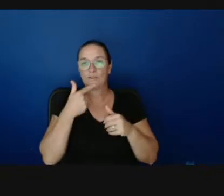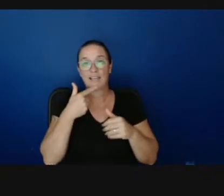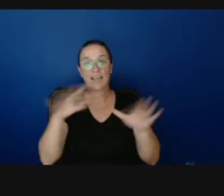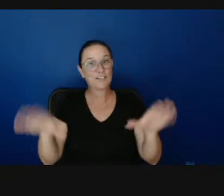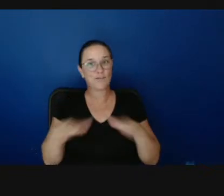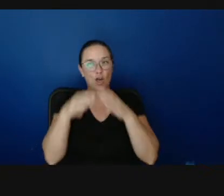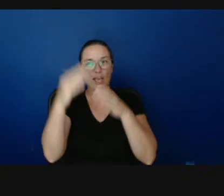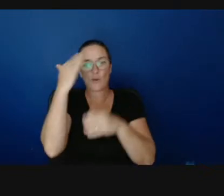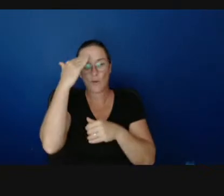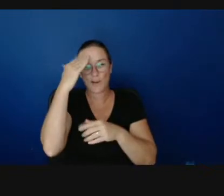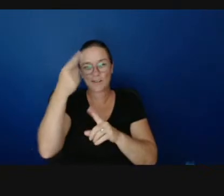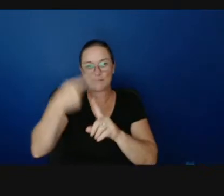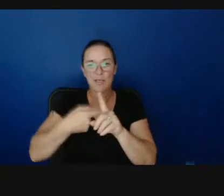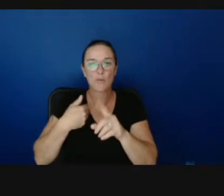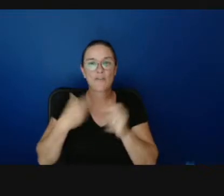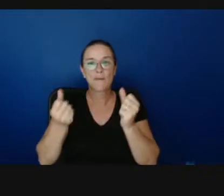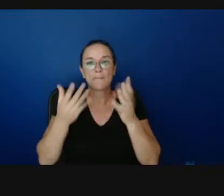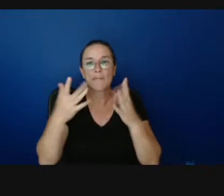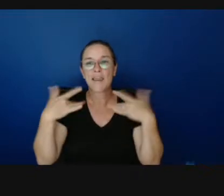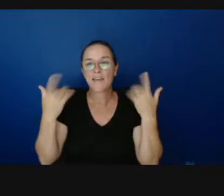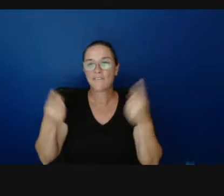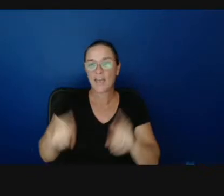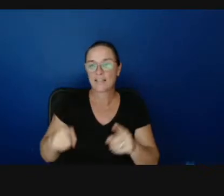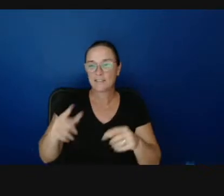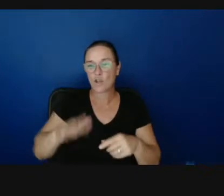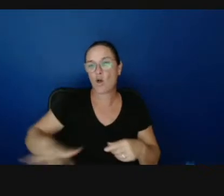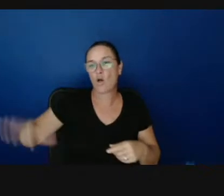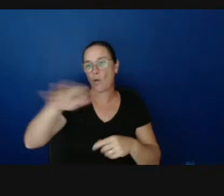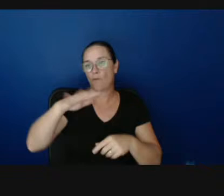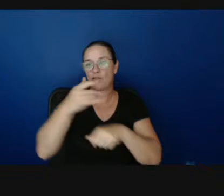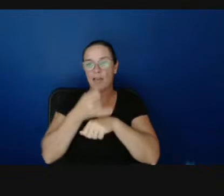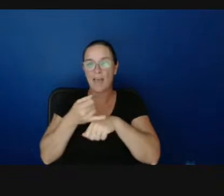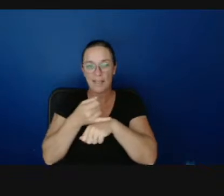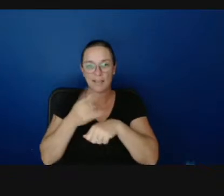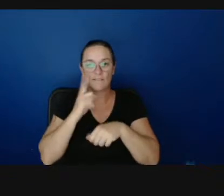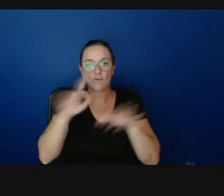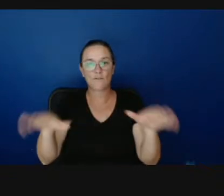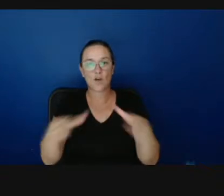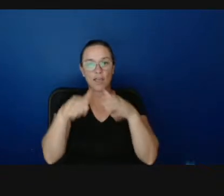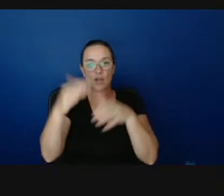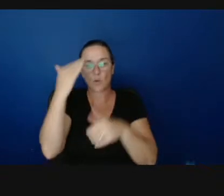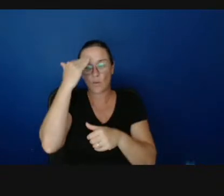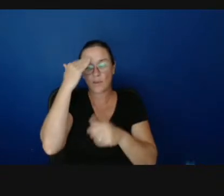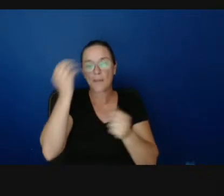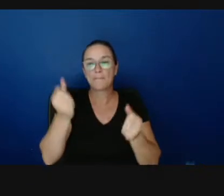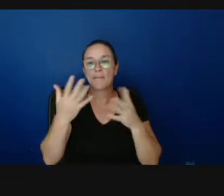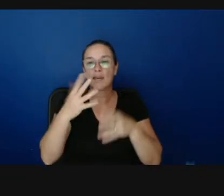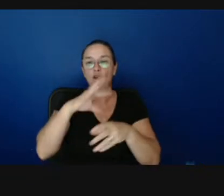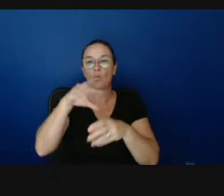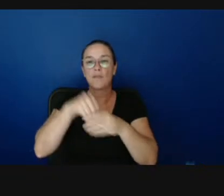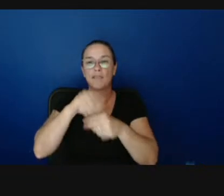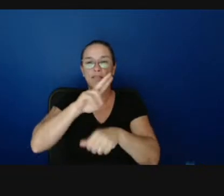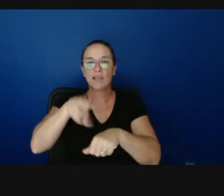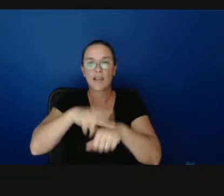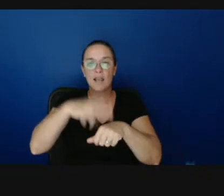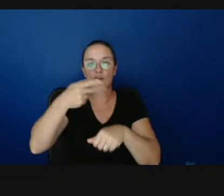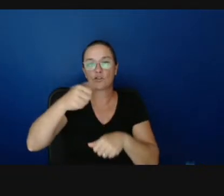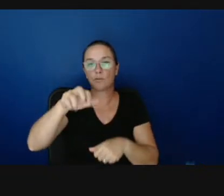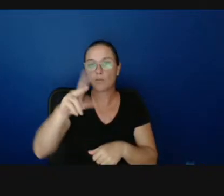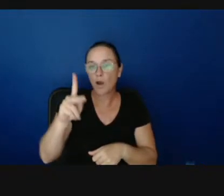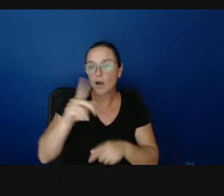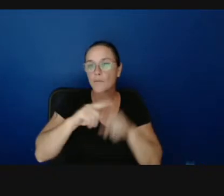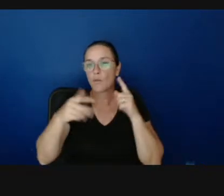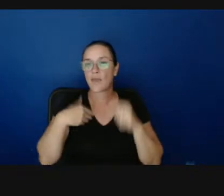Month, so we have a number of events around the island to promote volcano awareness. A lot of these are in Hawaii'i Volcanoes National Park, but we also have events in